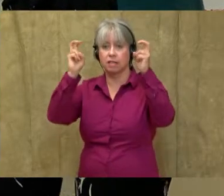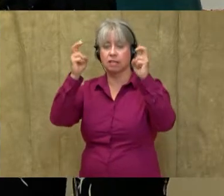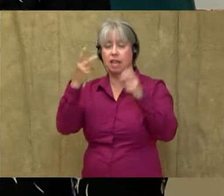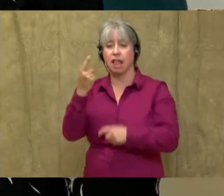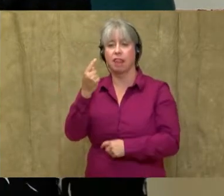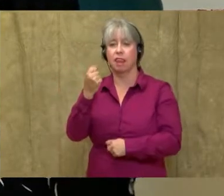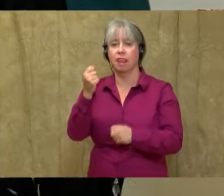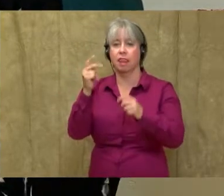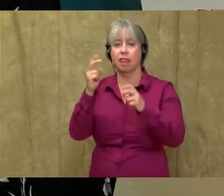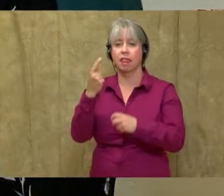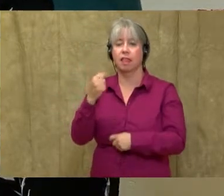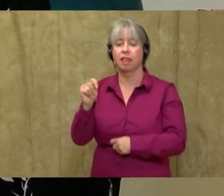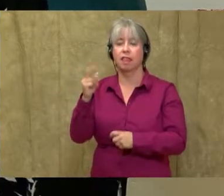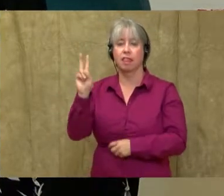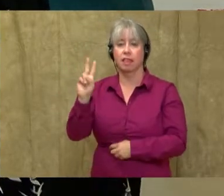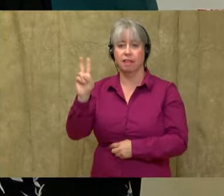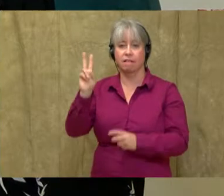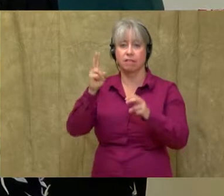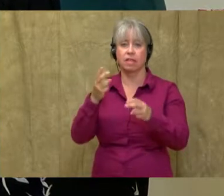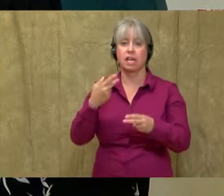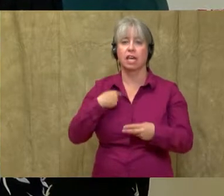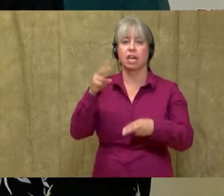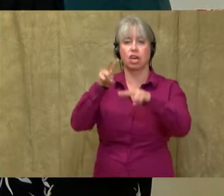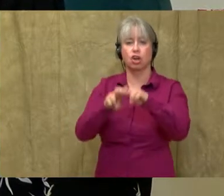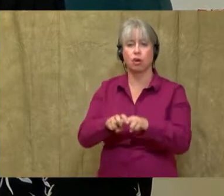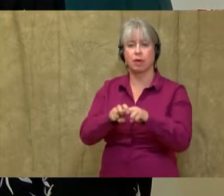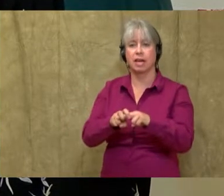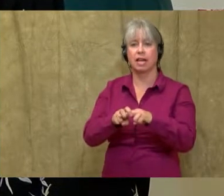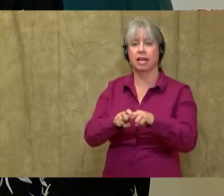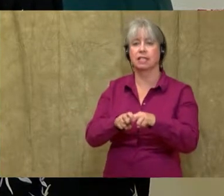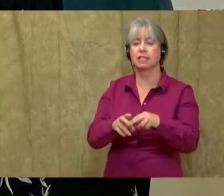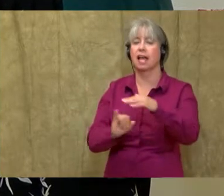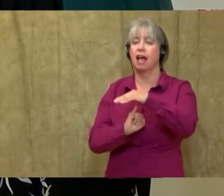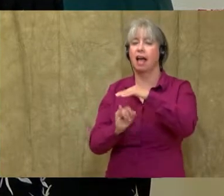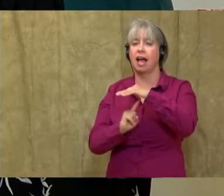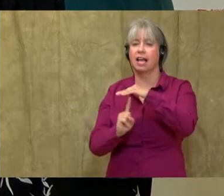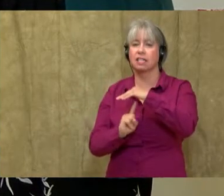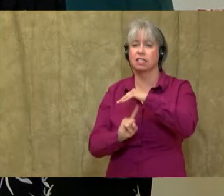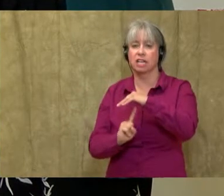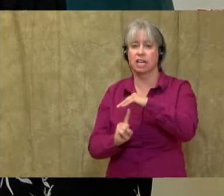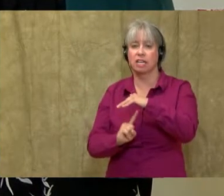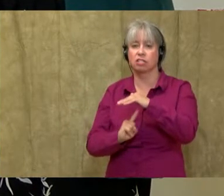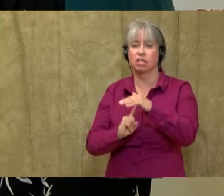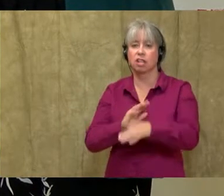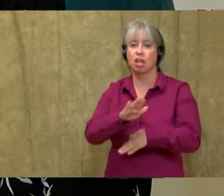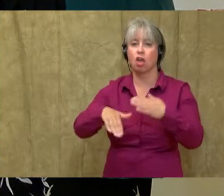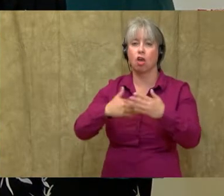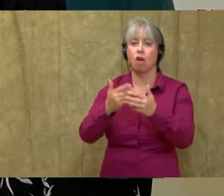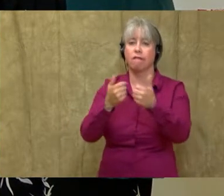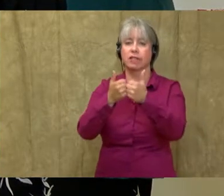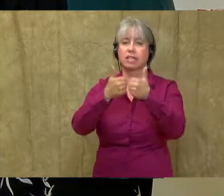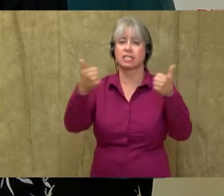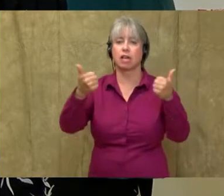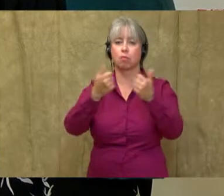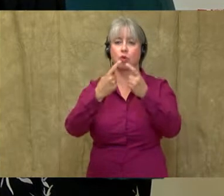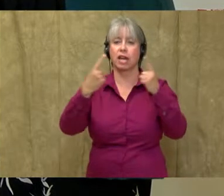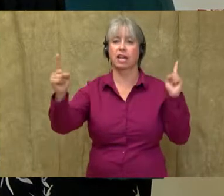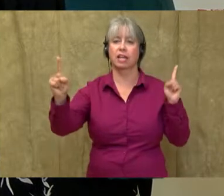Virus. Here I sit, in complete isolation, all of us separated by the